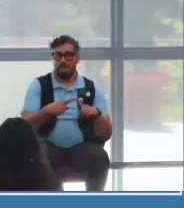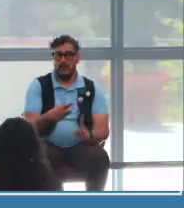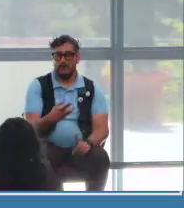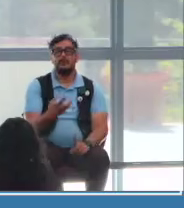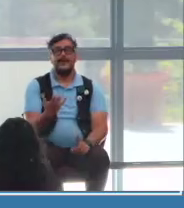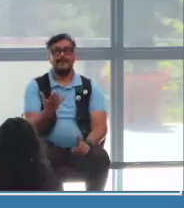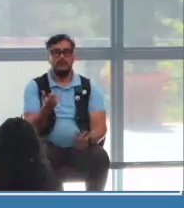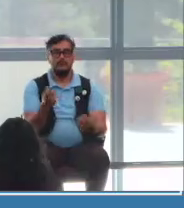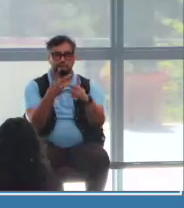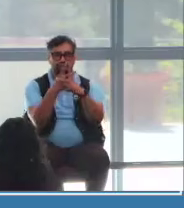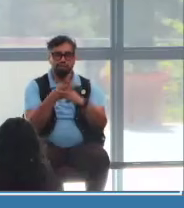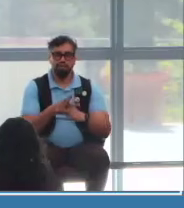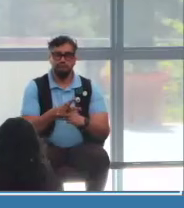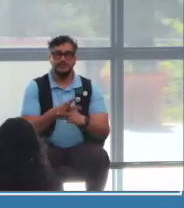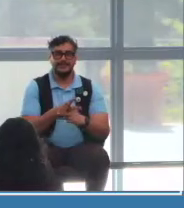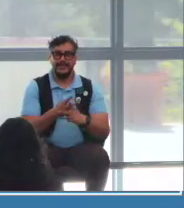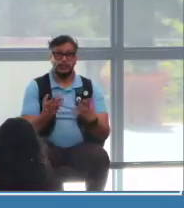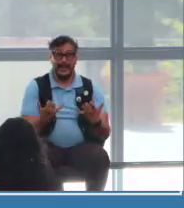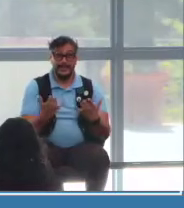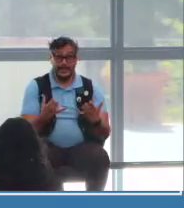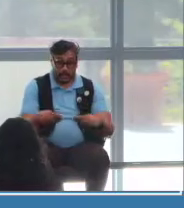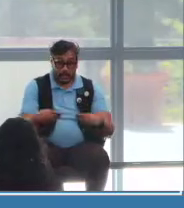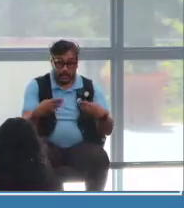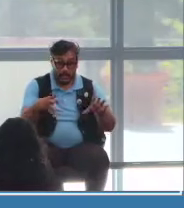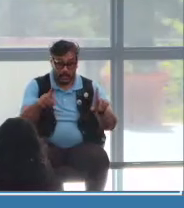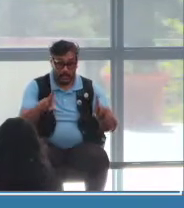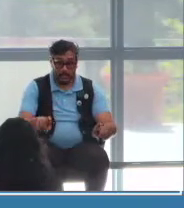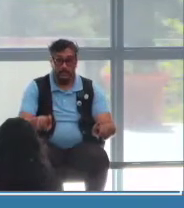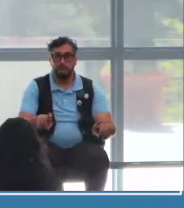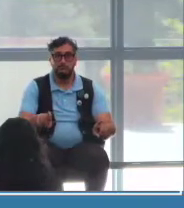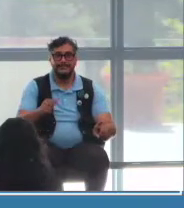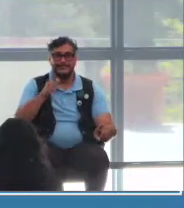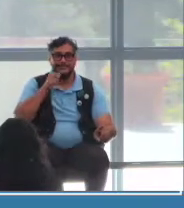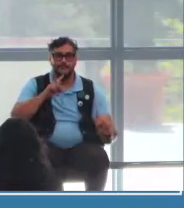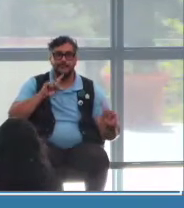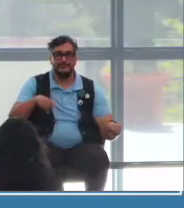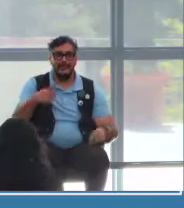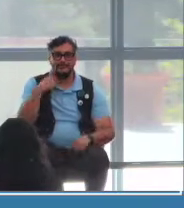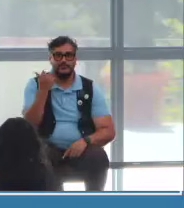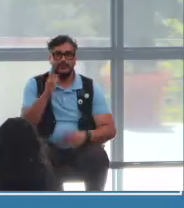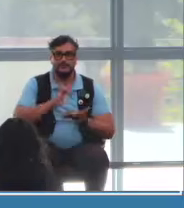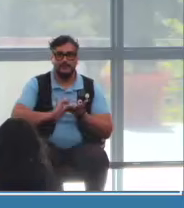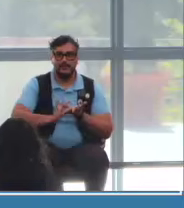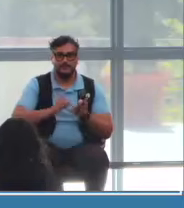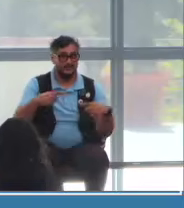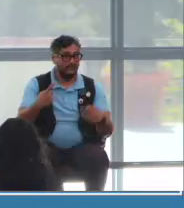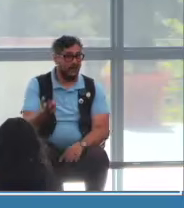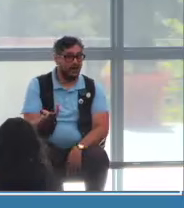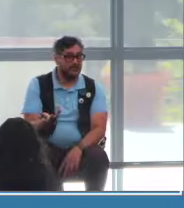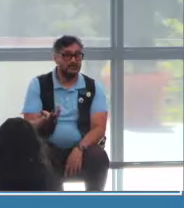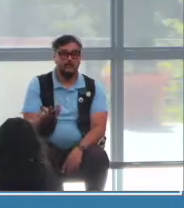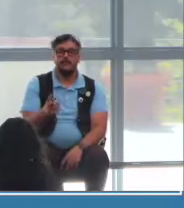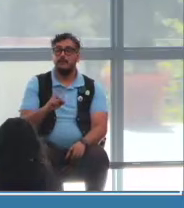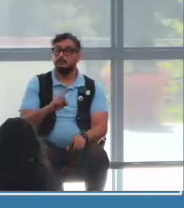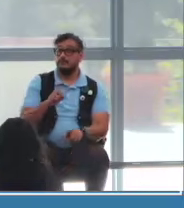being addressed that does not respond necessarily to anti-inflammatory treatments. Although